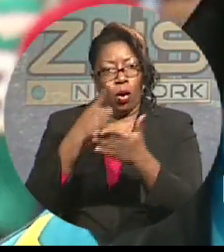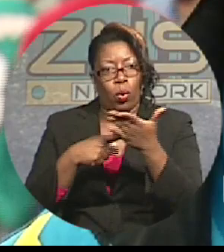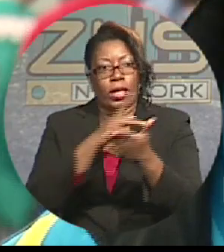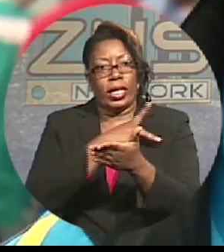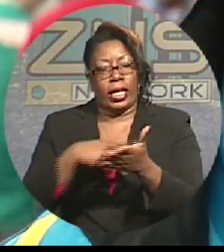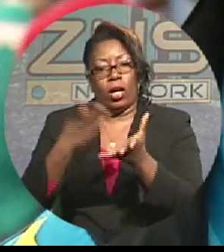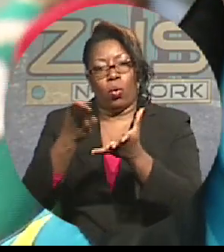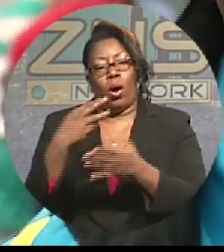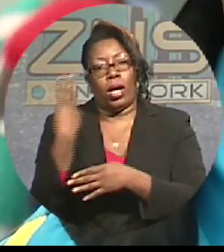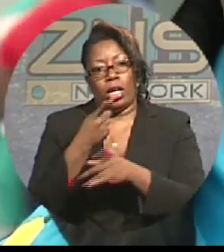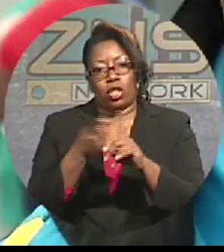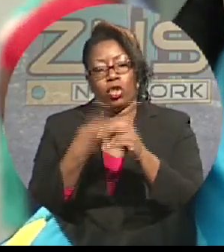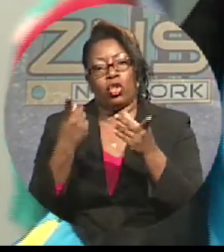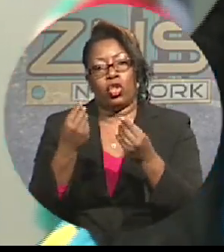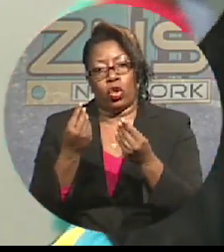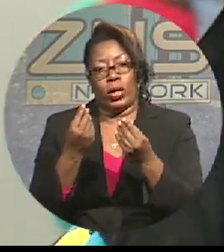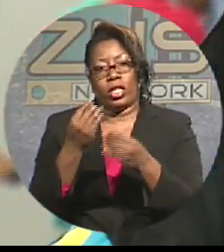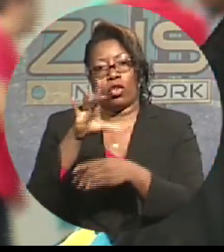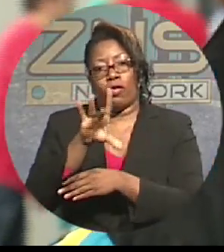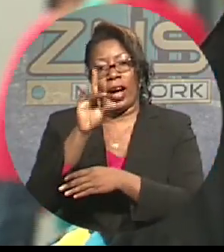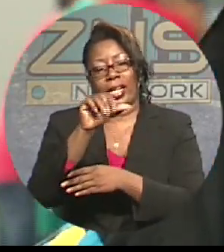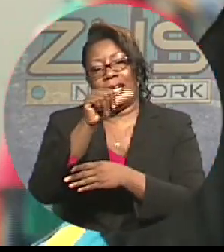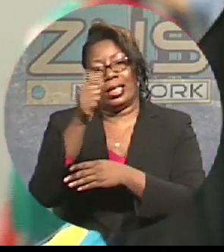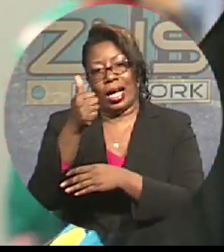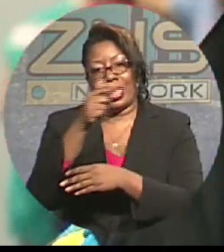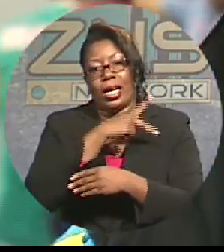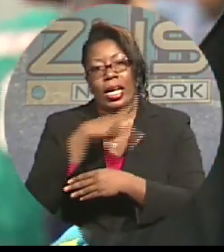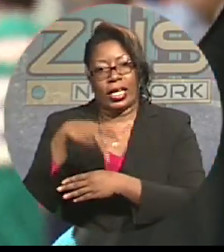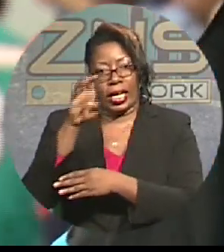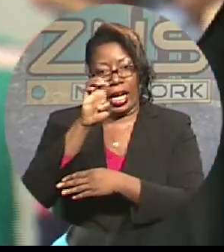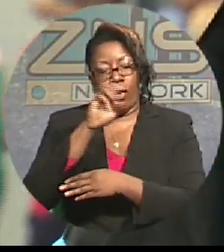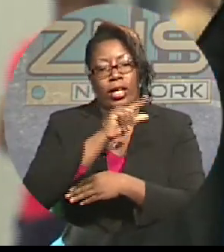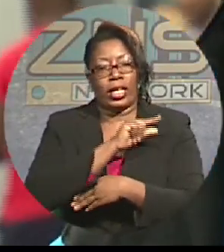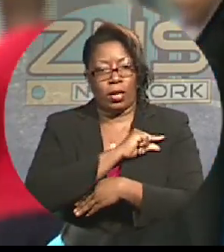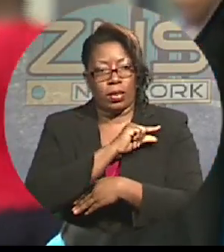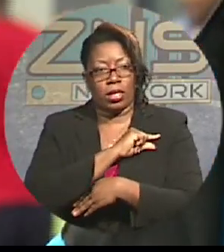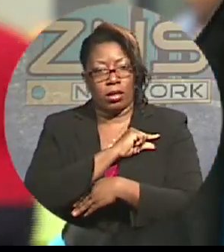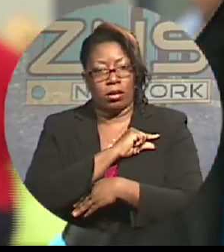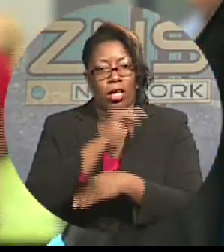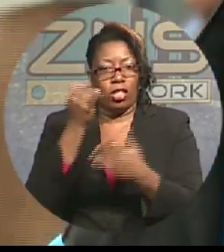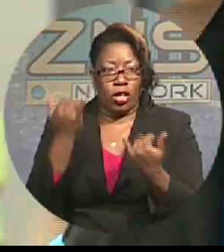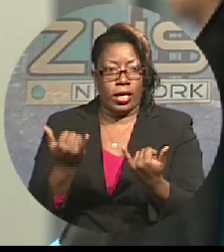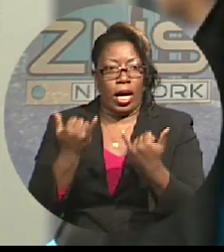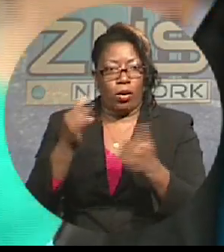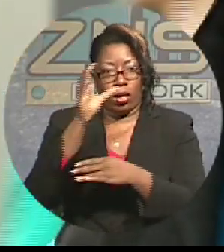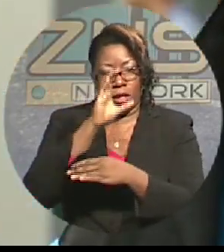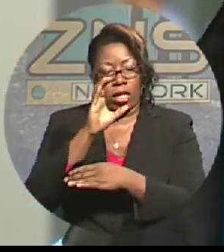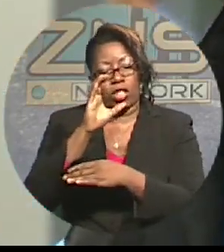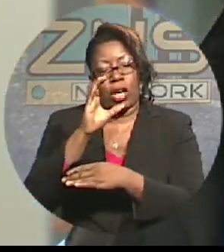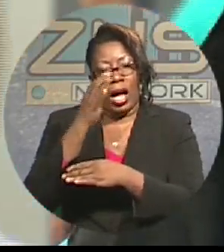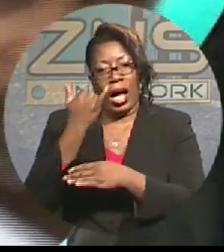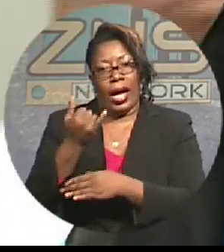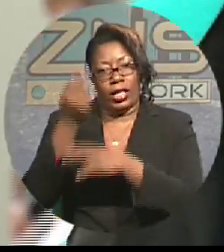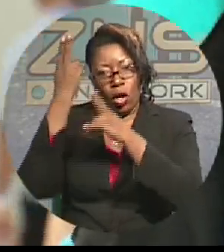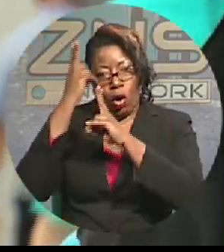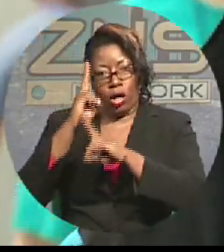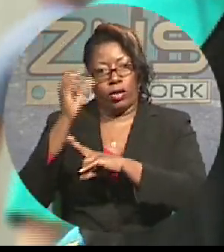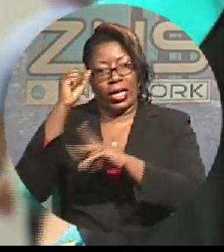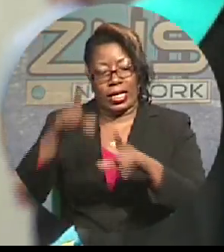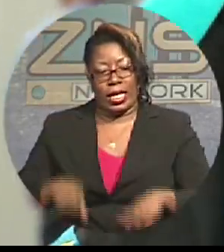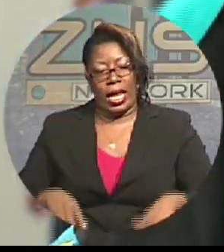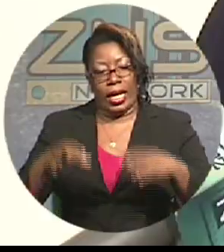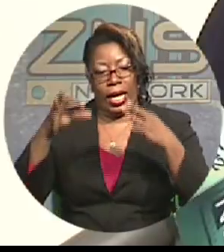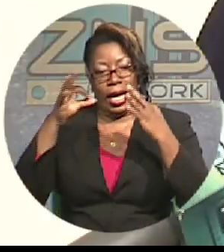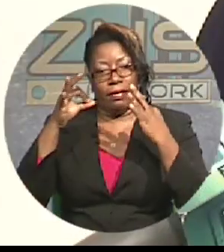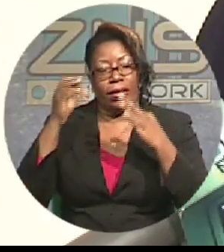now is to find the next King Eric Gibson. And so we have to set about honoring his life and his talent and